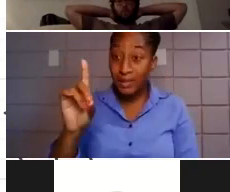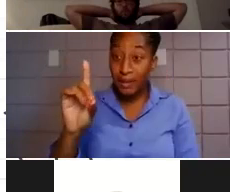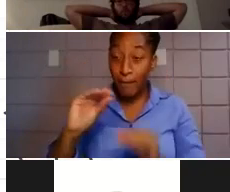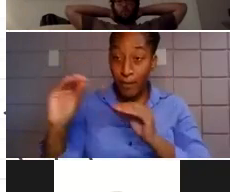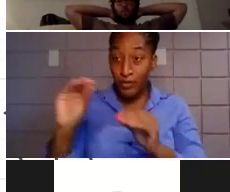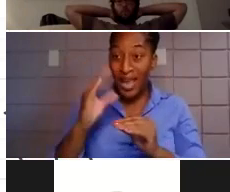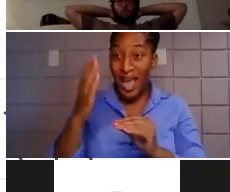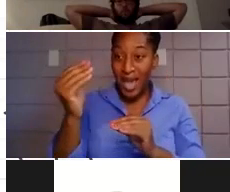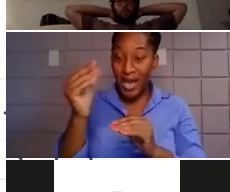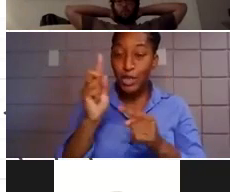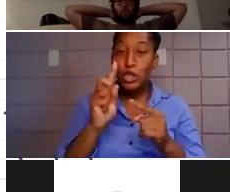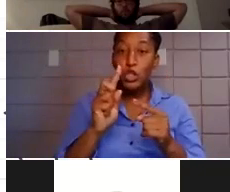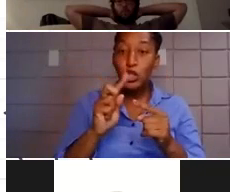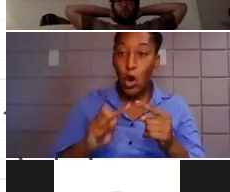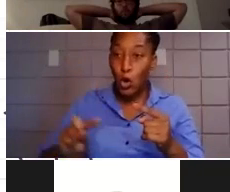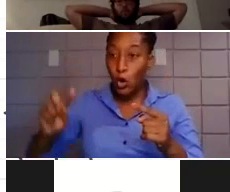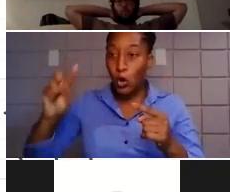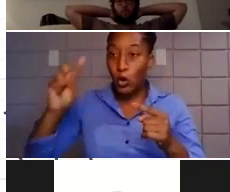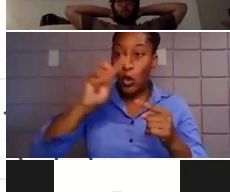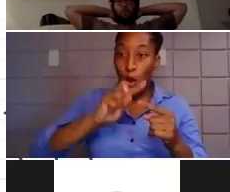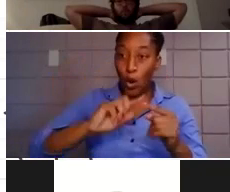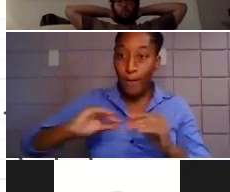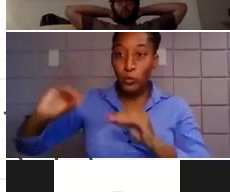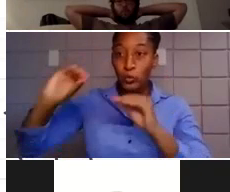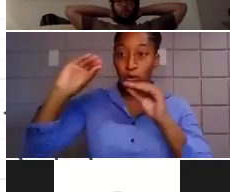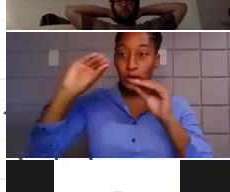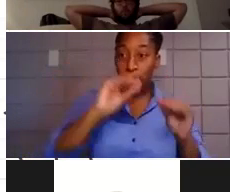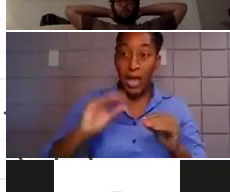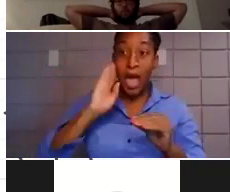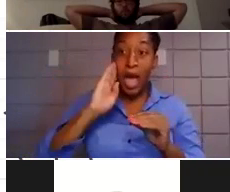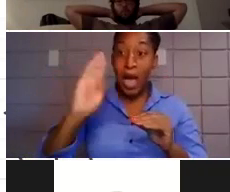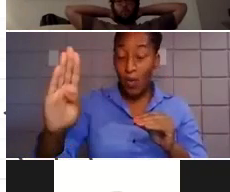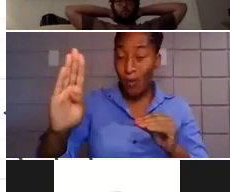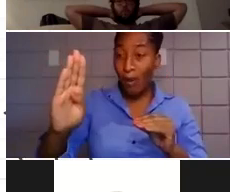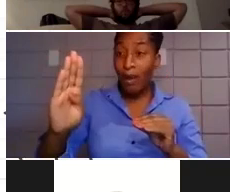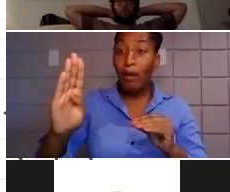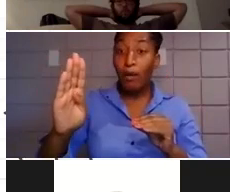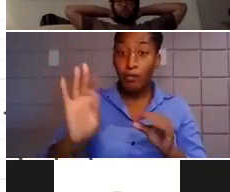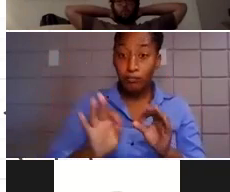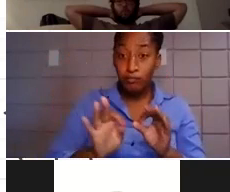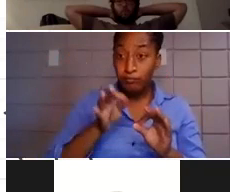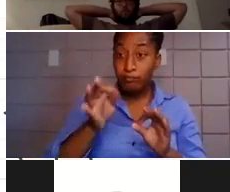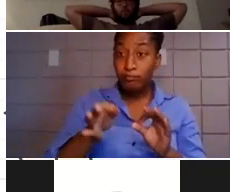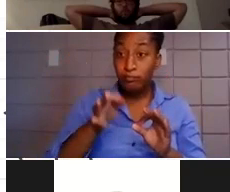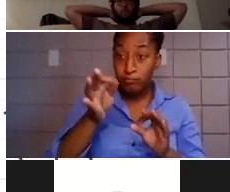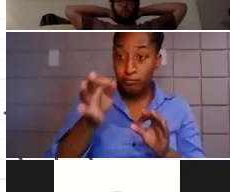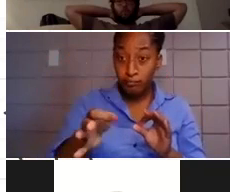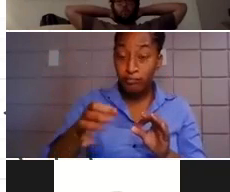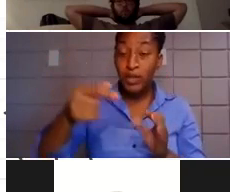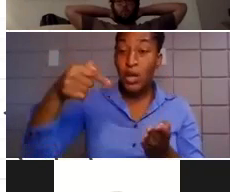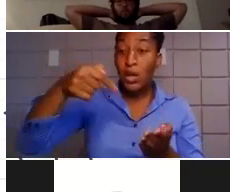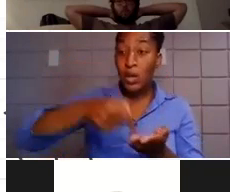And then I'll extend the deadline on problem set number 5 until, and